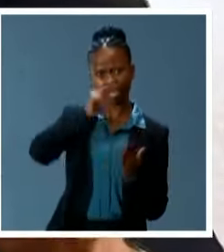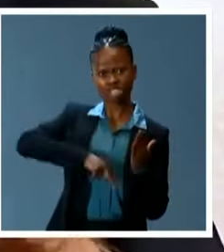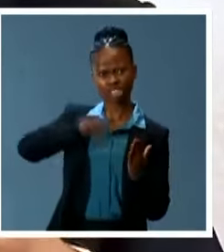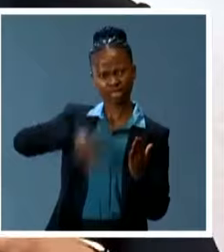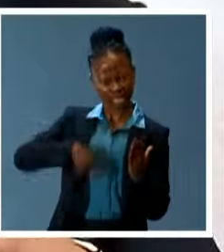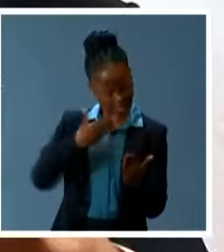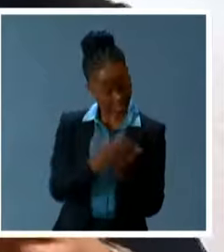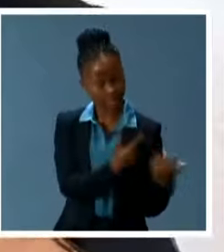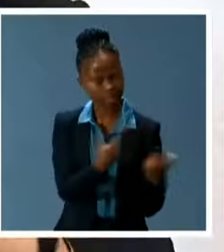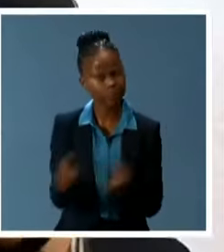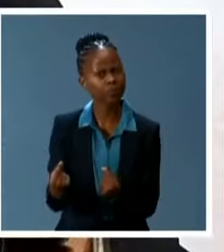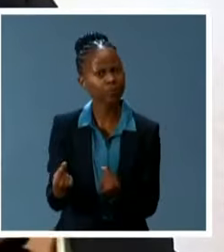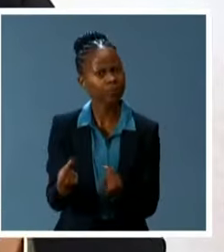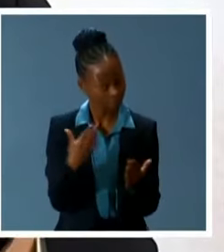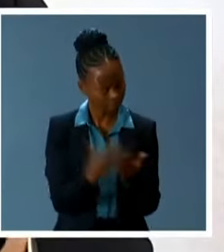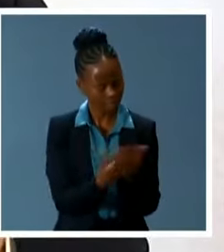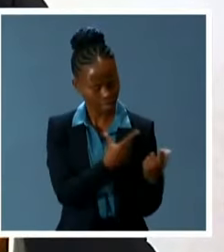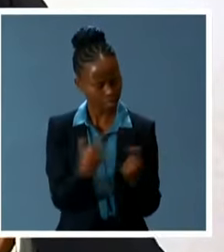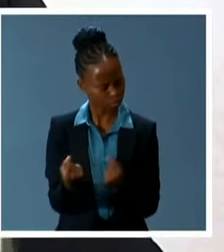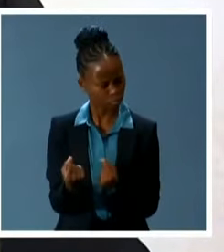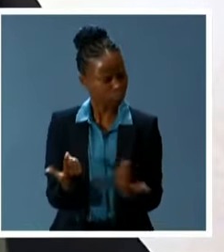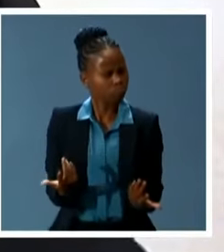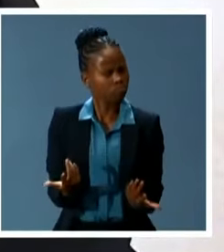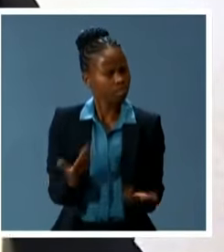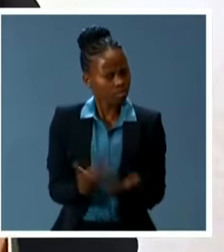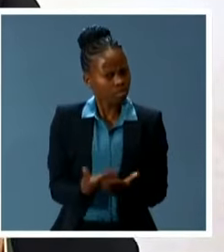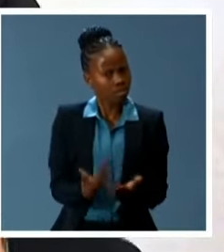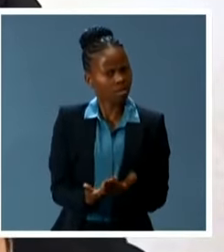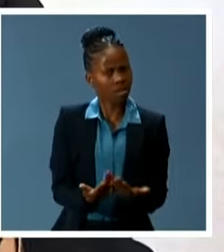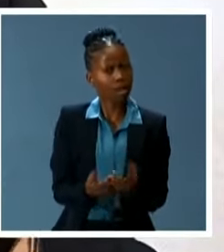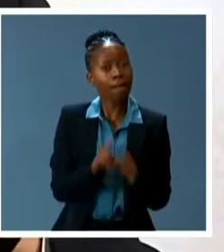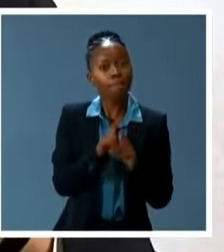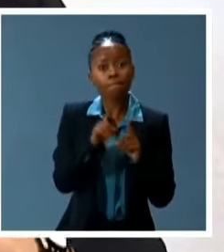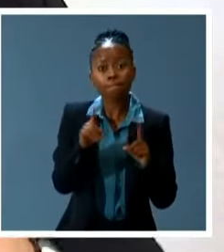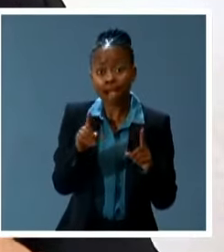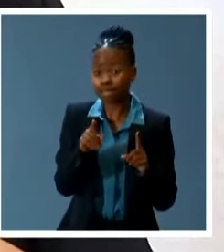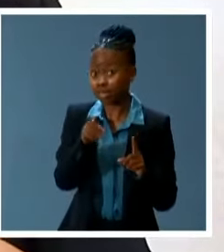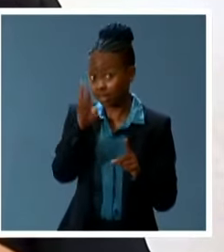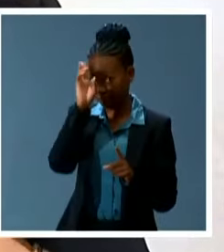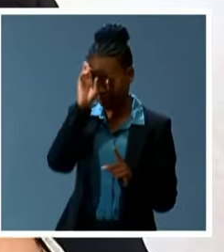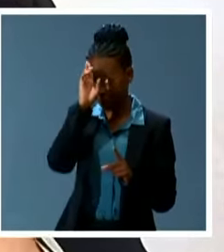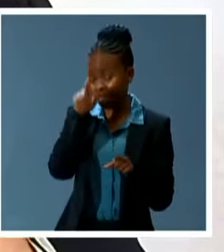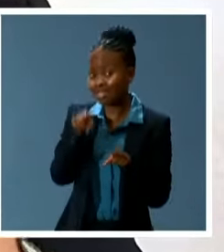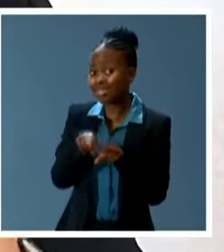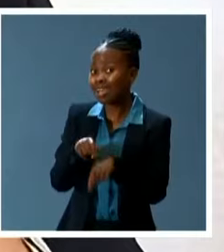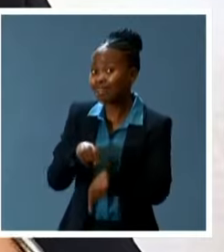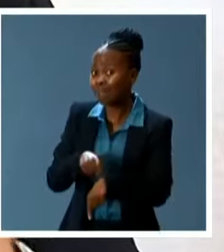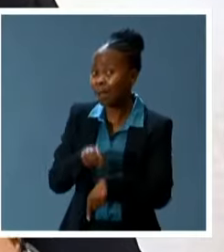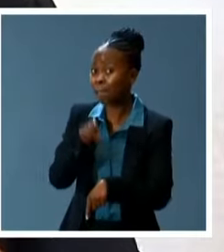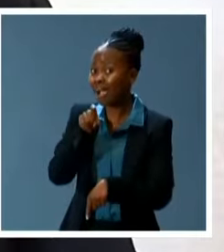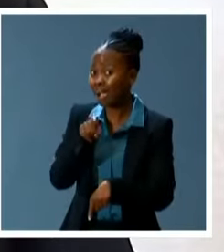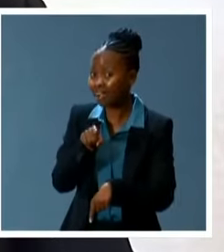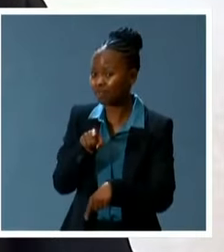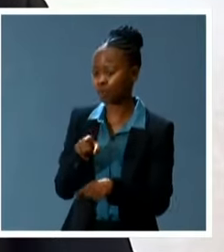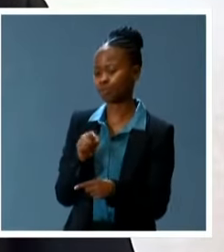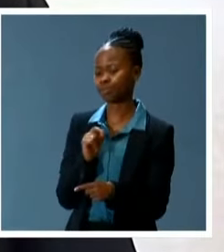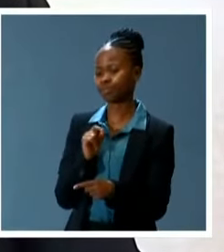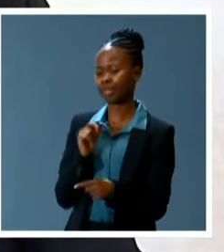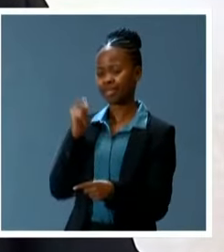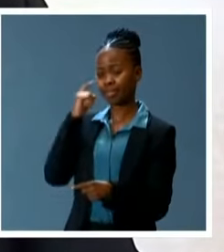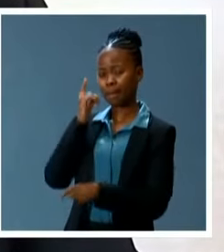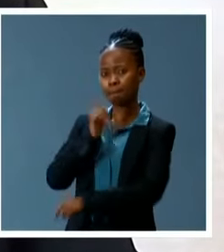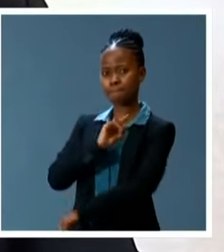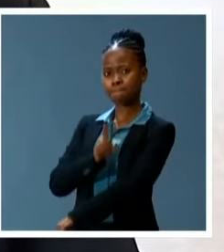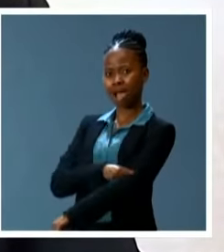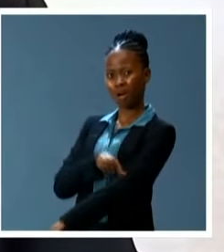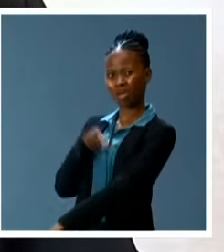done. We can do, even if there is this question of power. At the same time, we need to look into the question of power. And